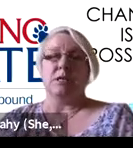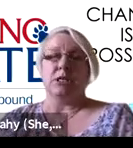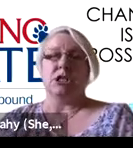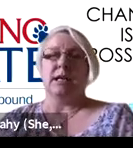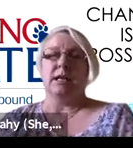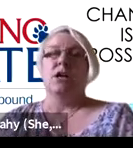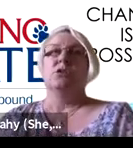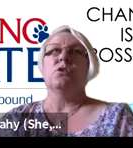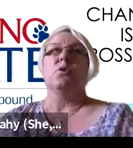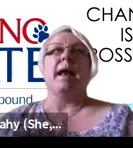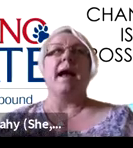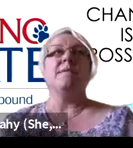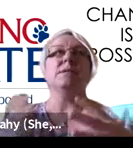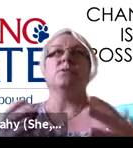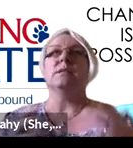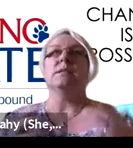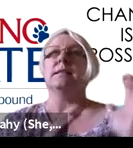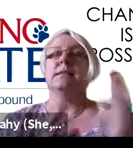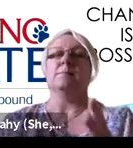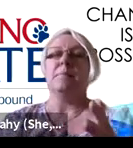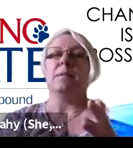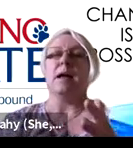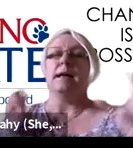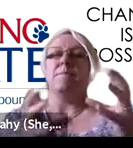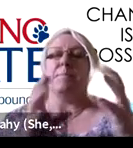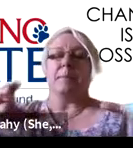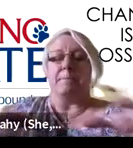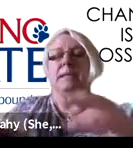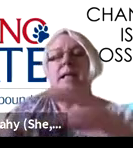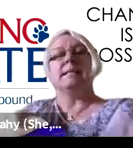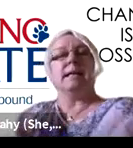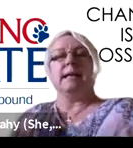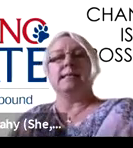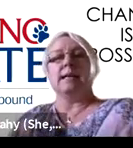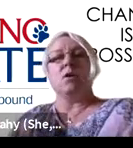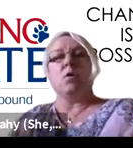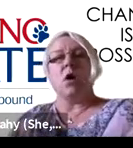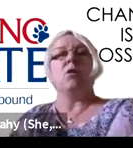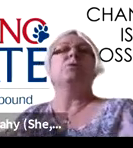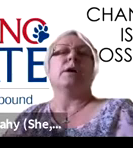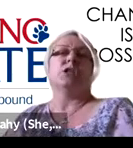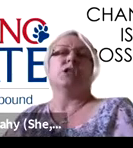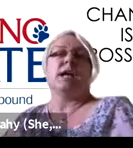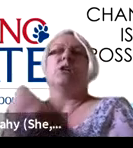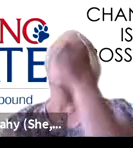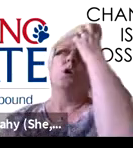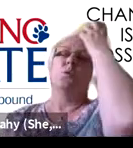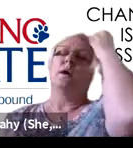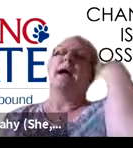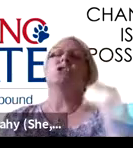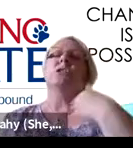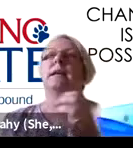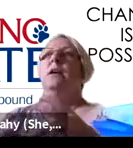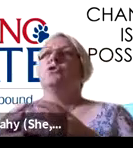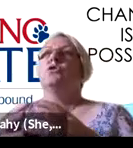increases exponentially. So by having students in this pipeline and plugged in as they go along through their education,